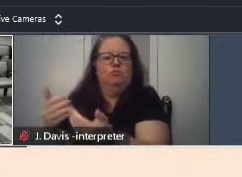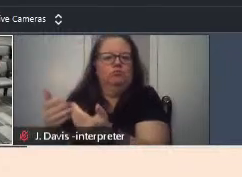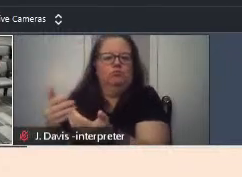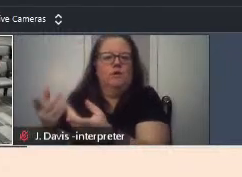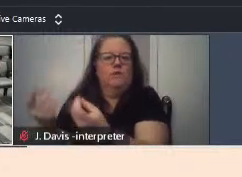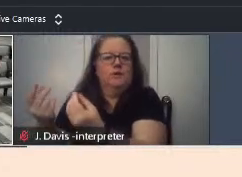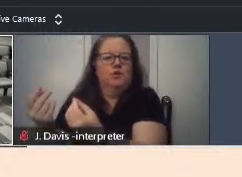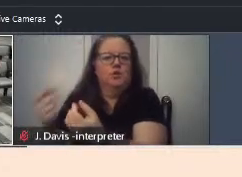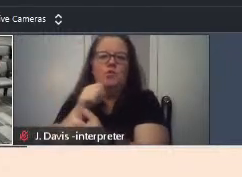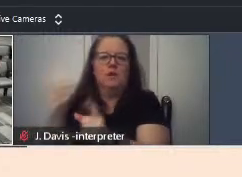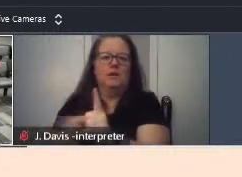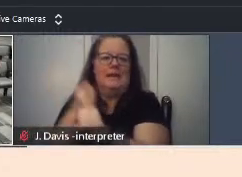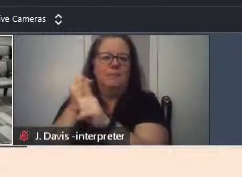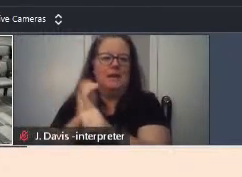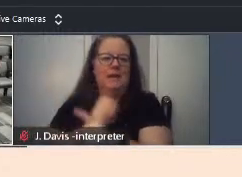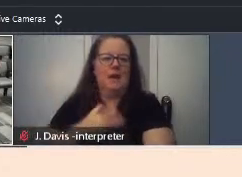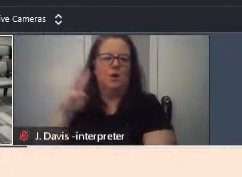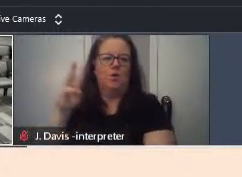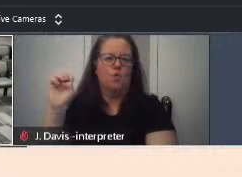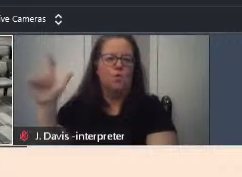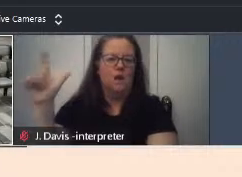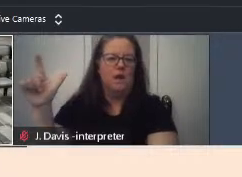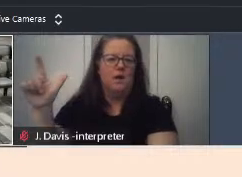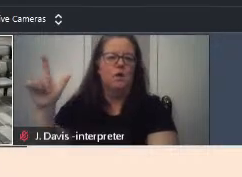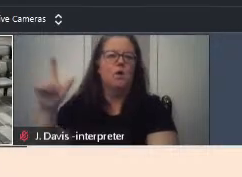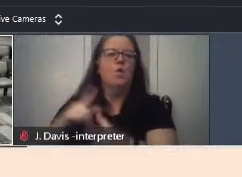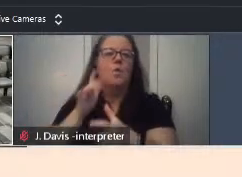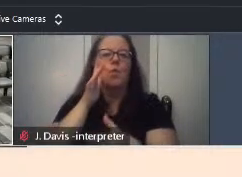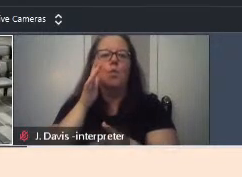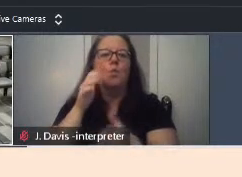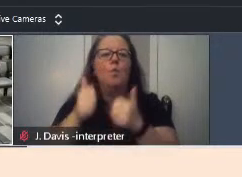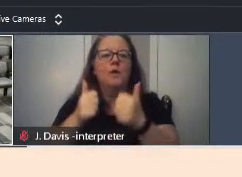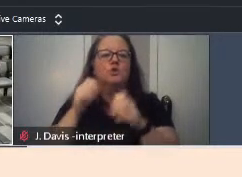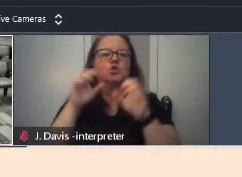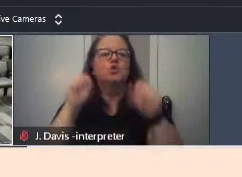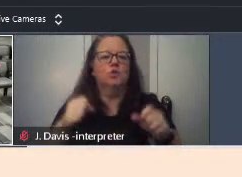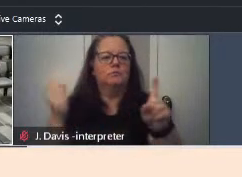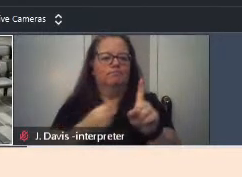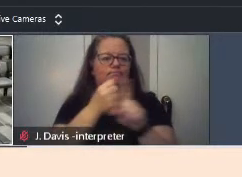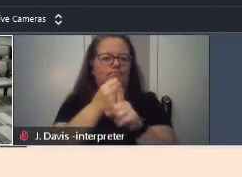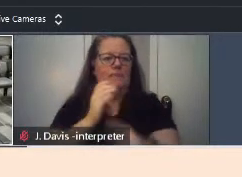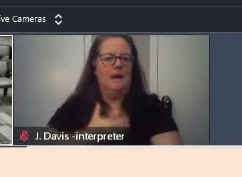well field and, of course, which can impact our aquifer. Next slide, please.